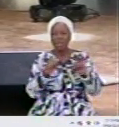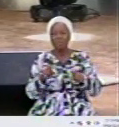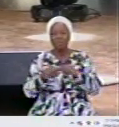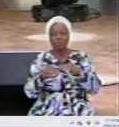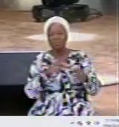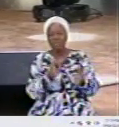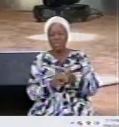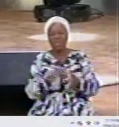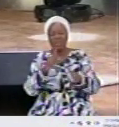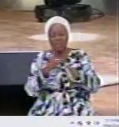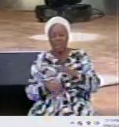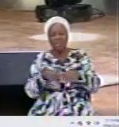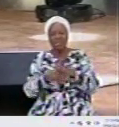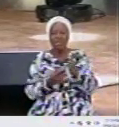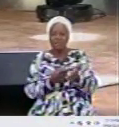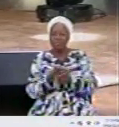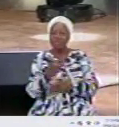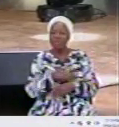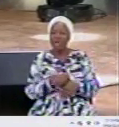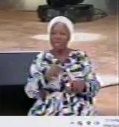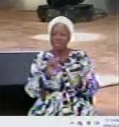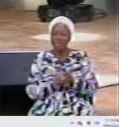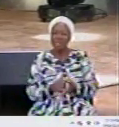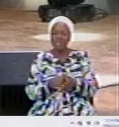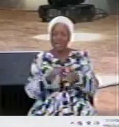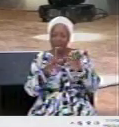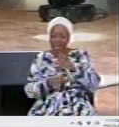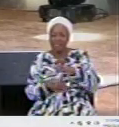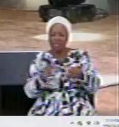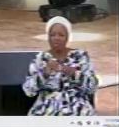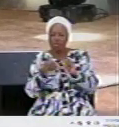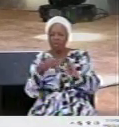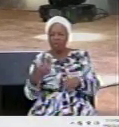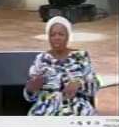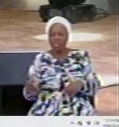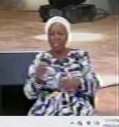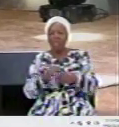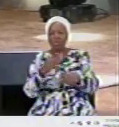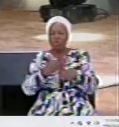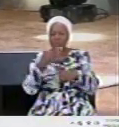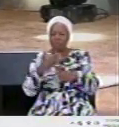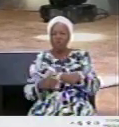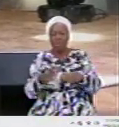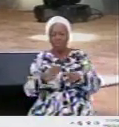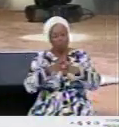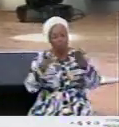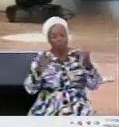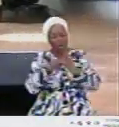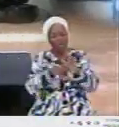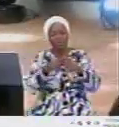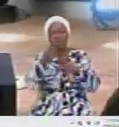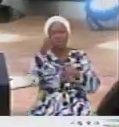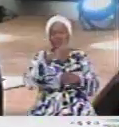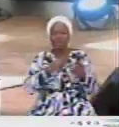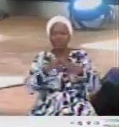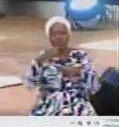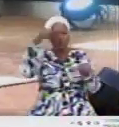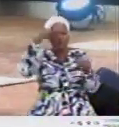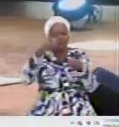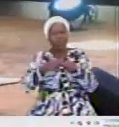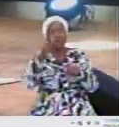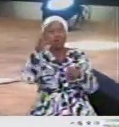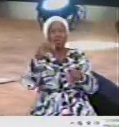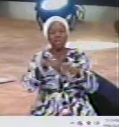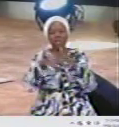less number of things in total transparency unto God, and you remember God in everything you